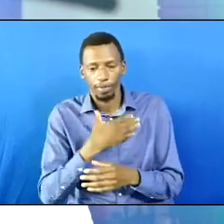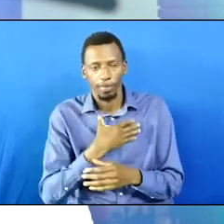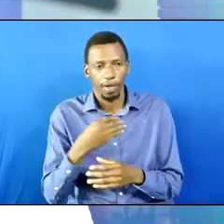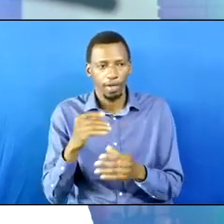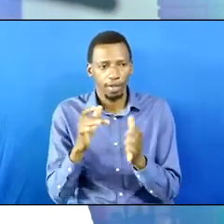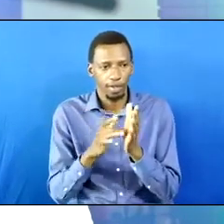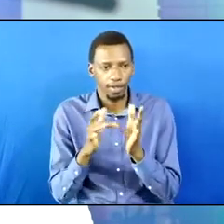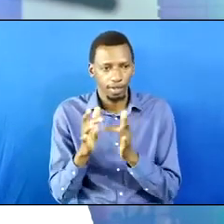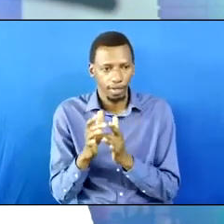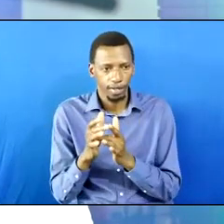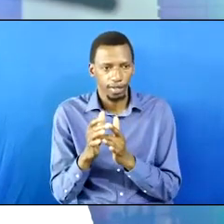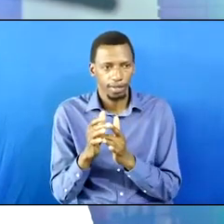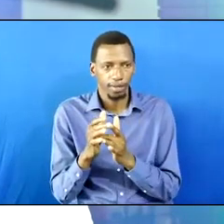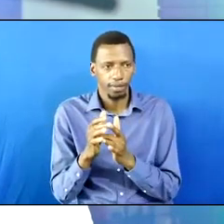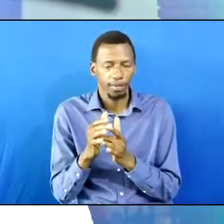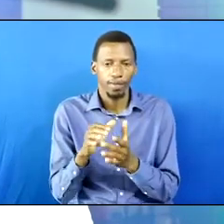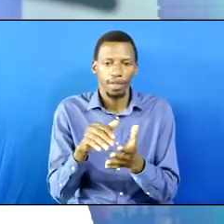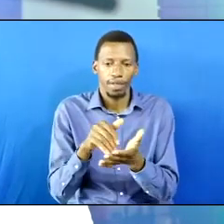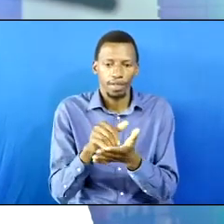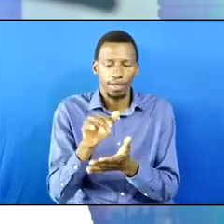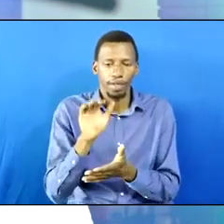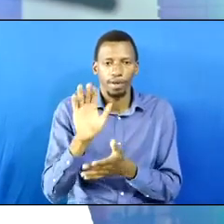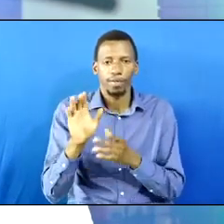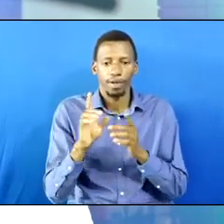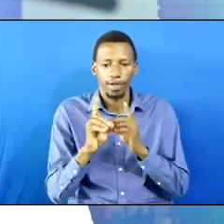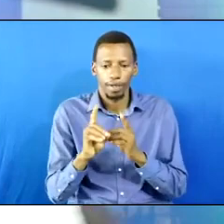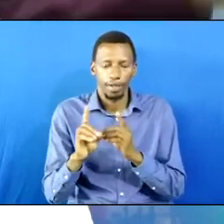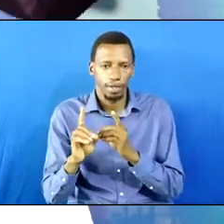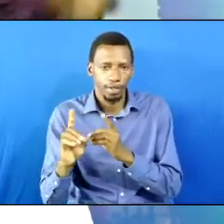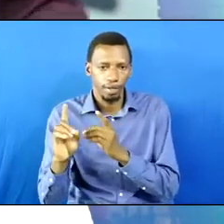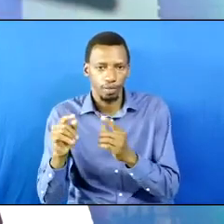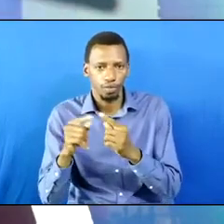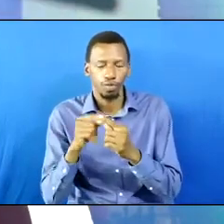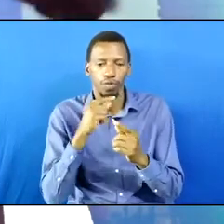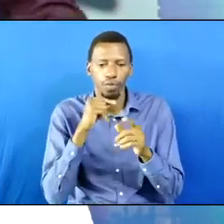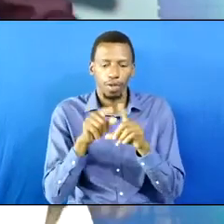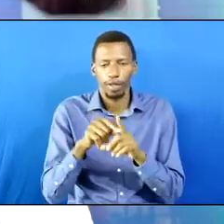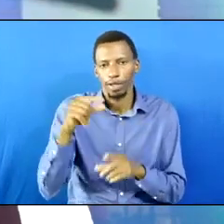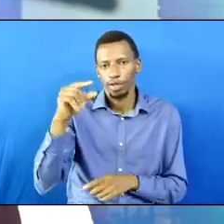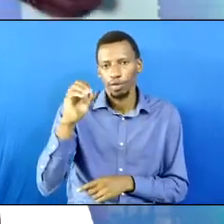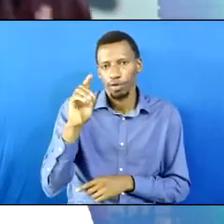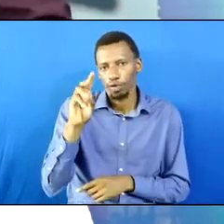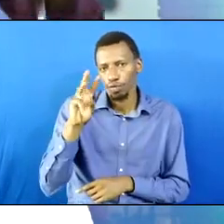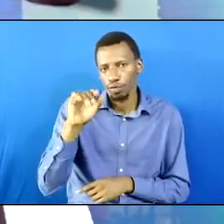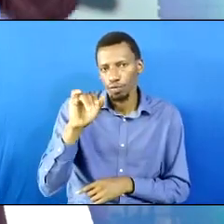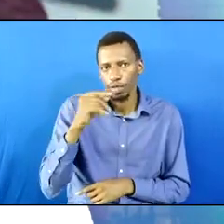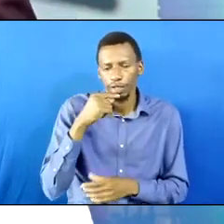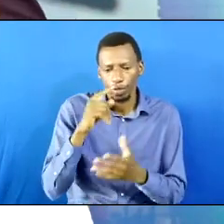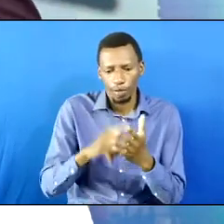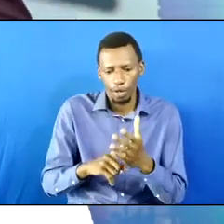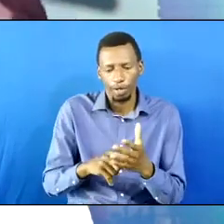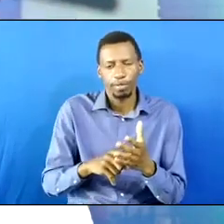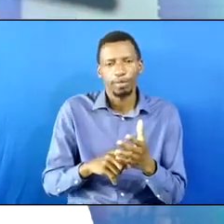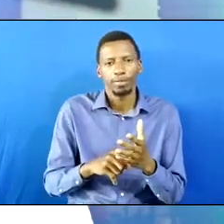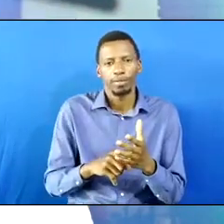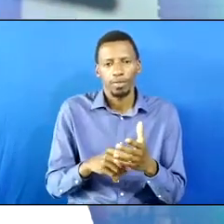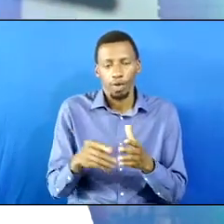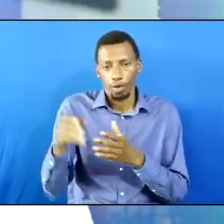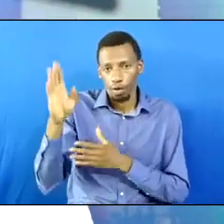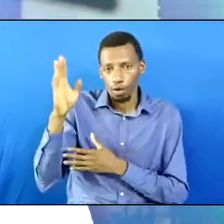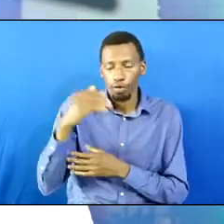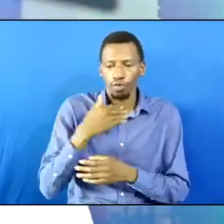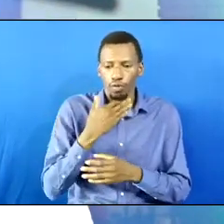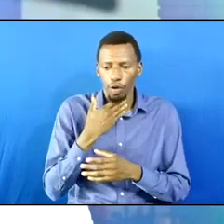Jesus sent his disciples to Brother Godwin? Tell him, Godwin, the Lord wants to have a supper with